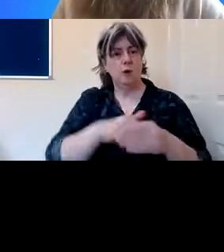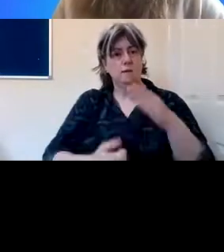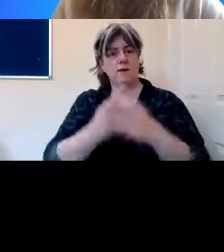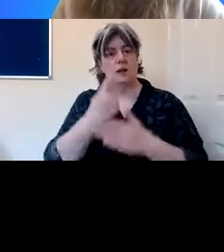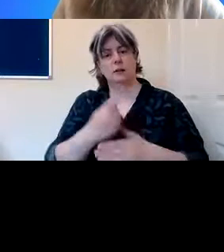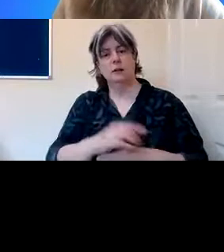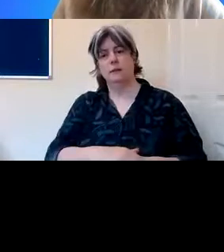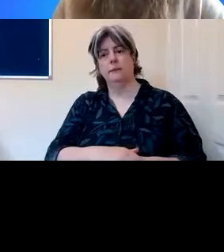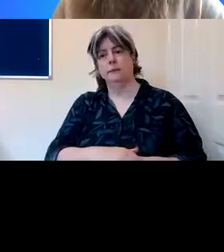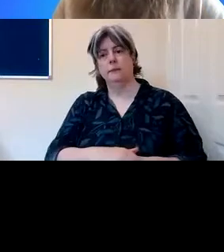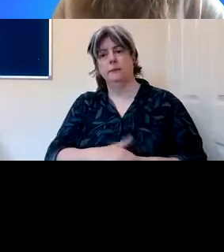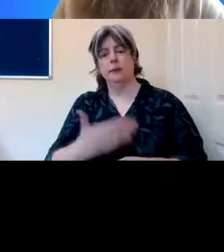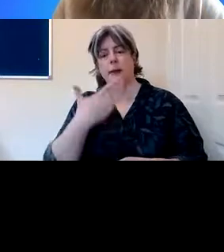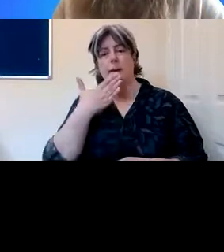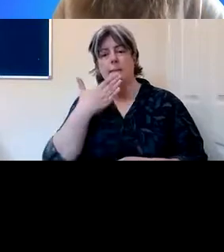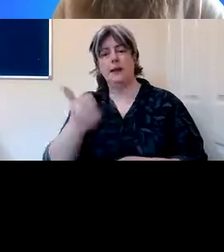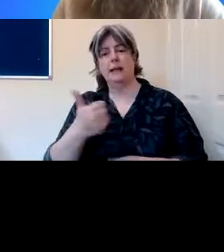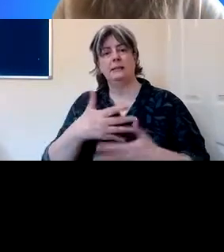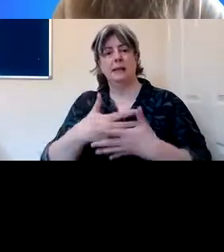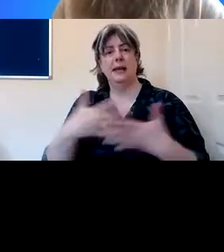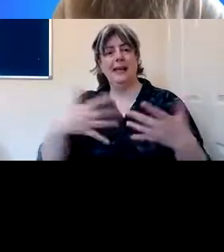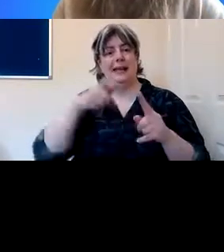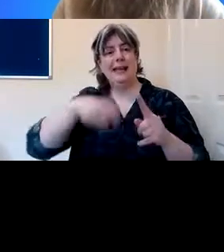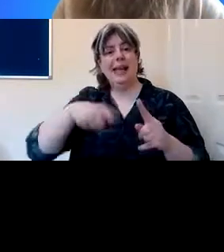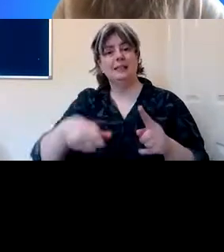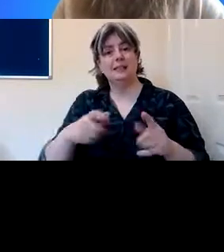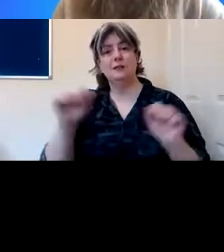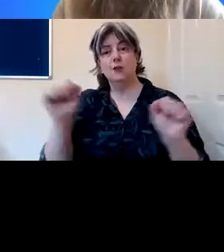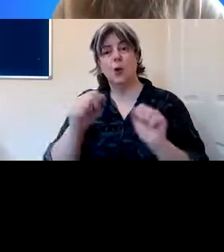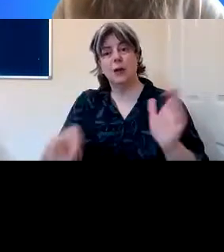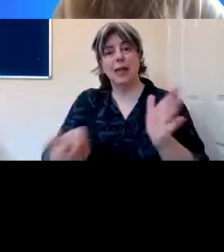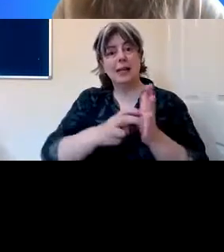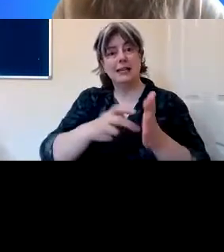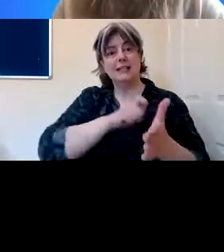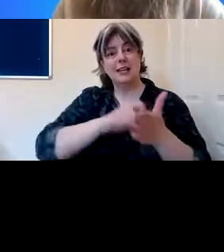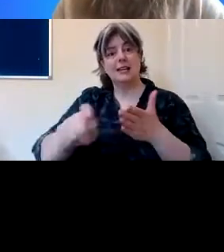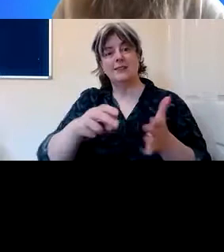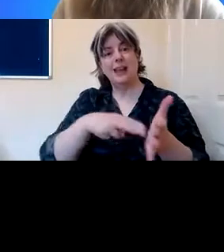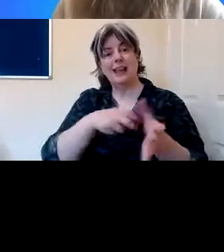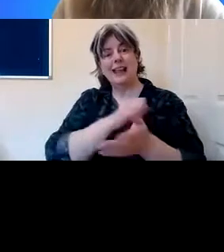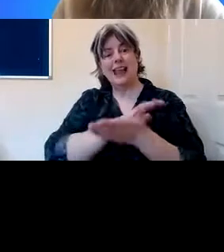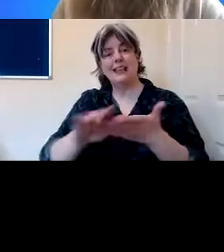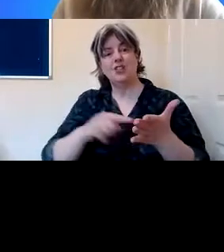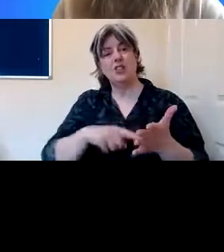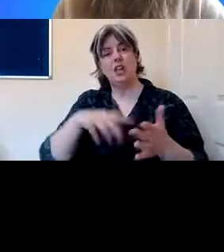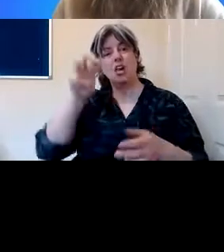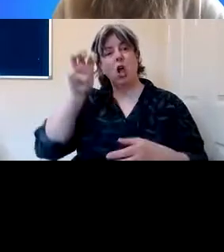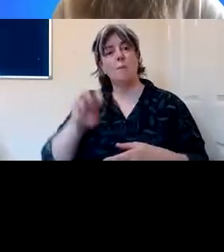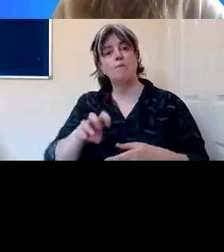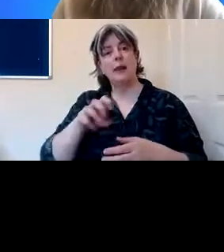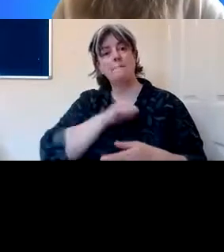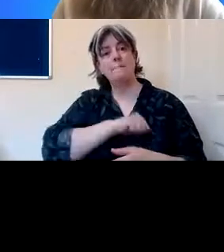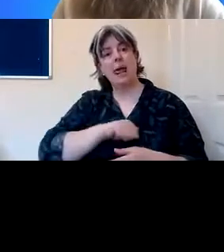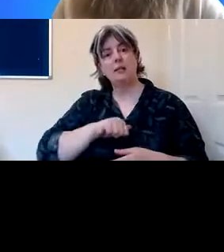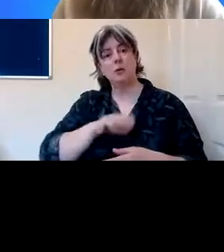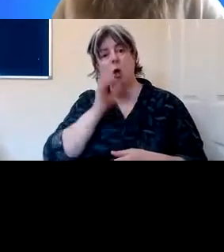Please, any candidates amongst you that haven't signed up to the NAHT Cymru Pledge, we urge you to do so via